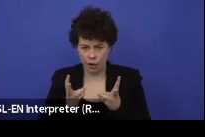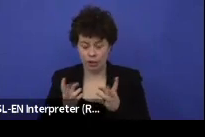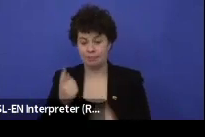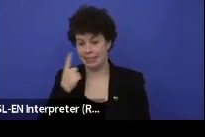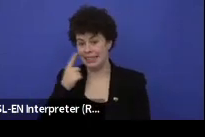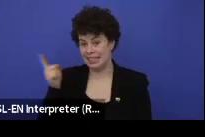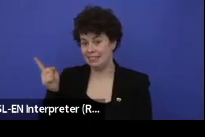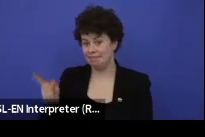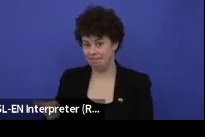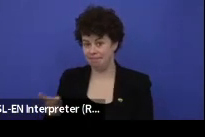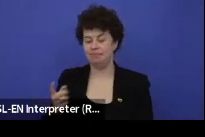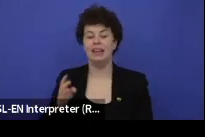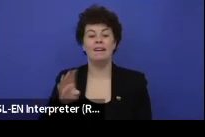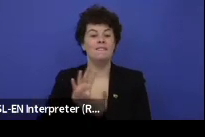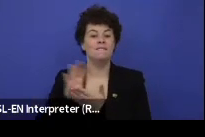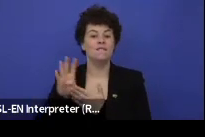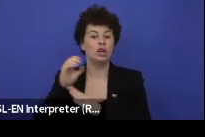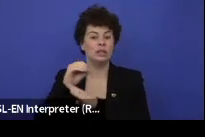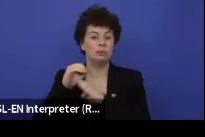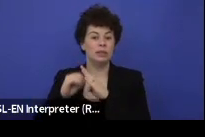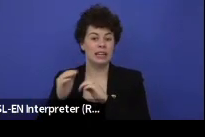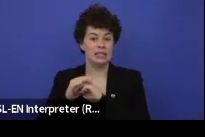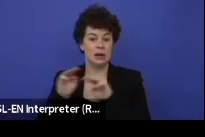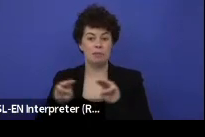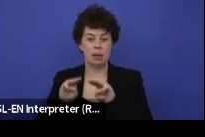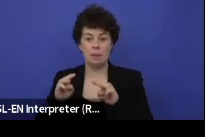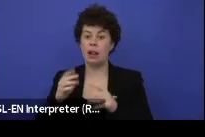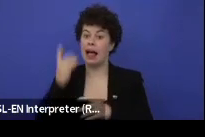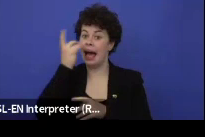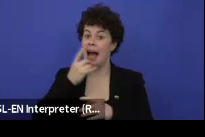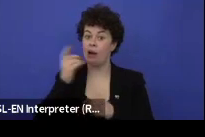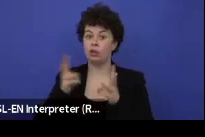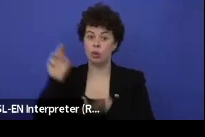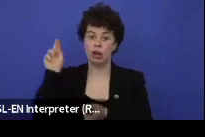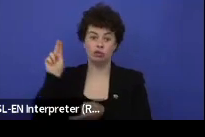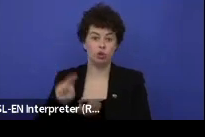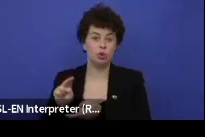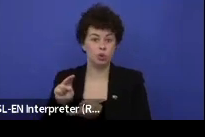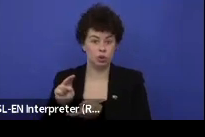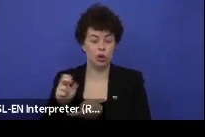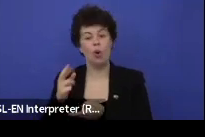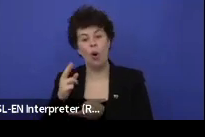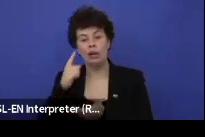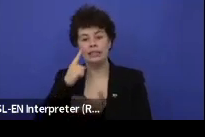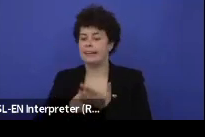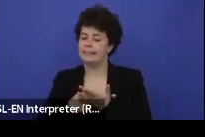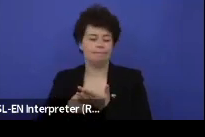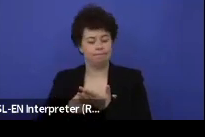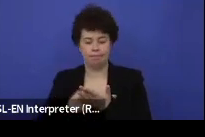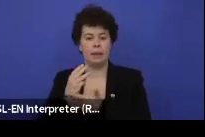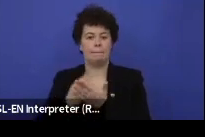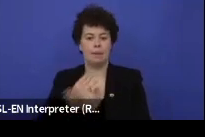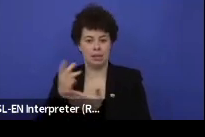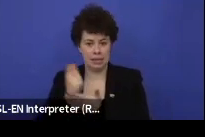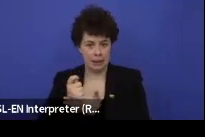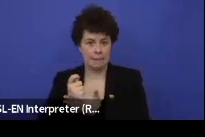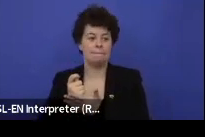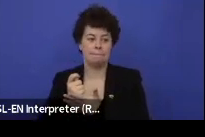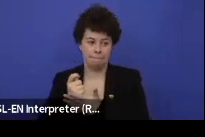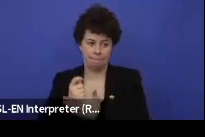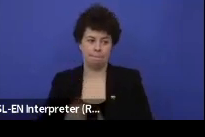So 14% are reducing their hours or they're working part-time, choosing to work part-time.